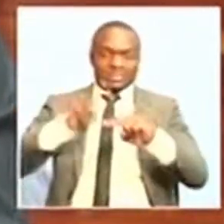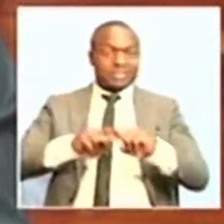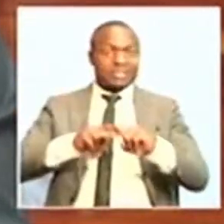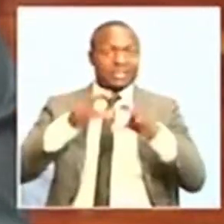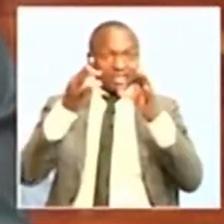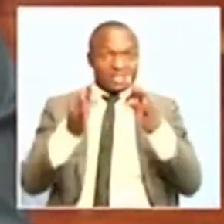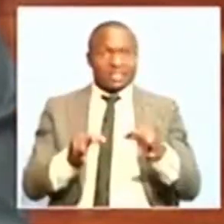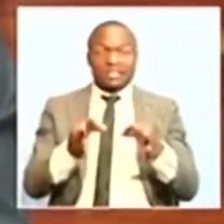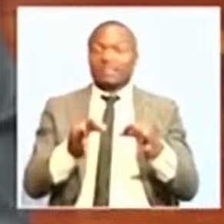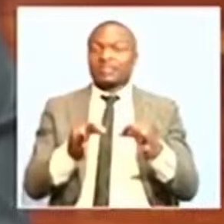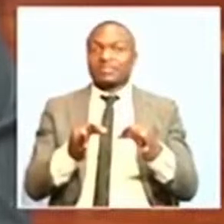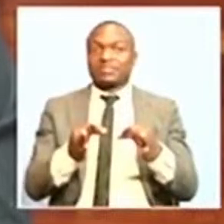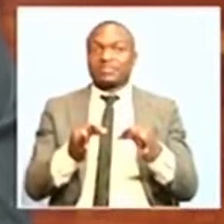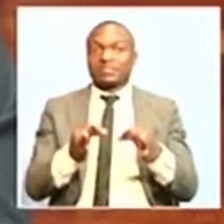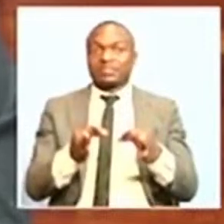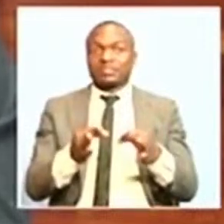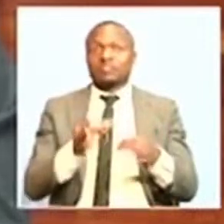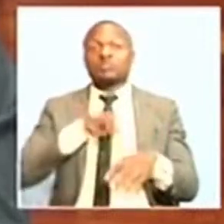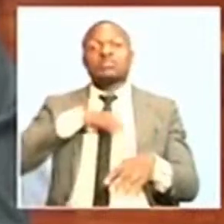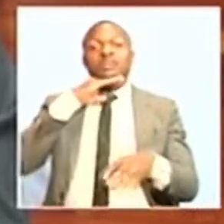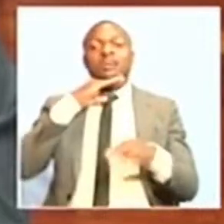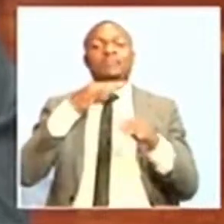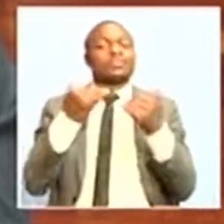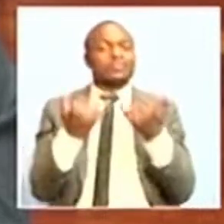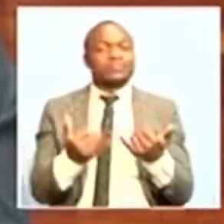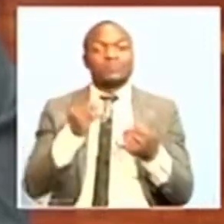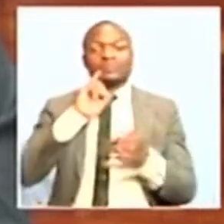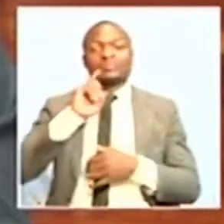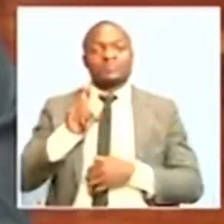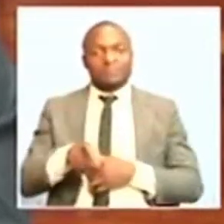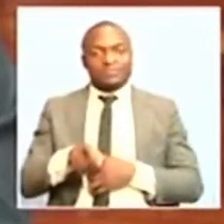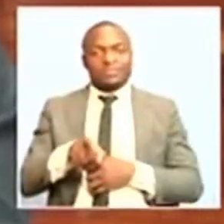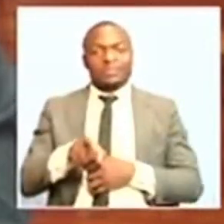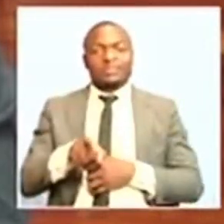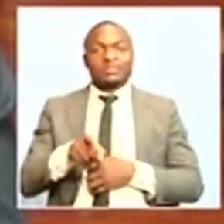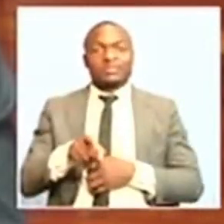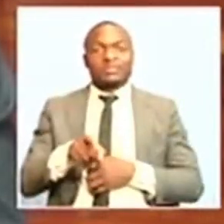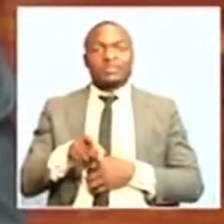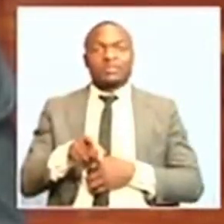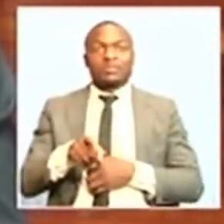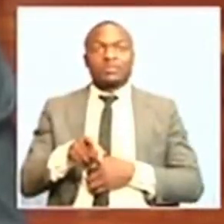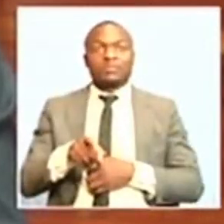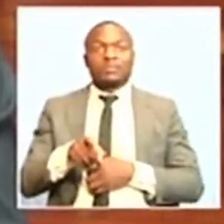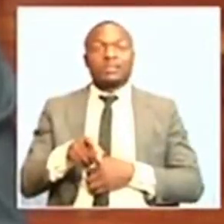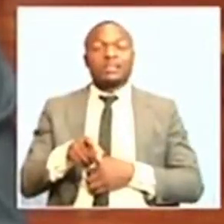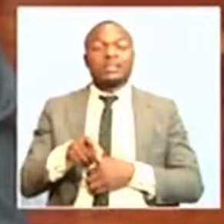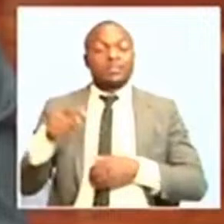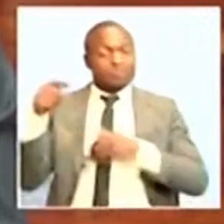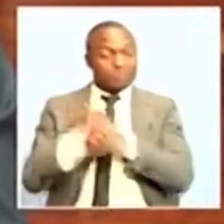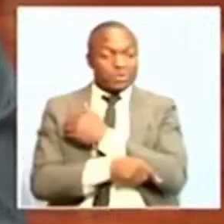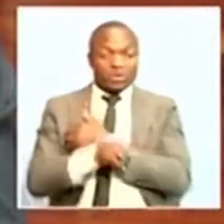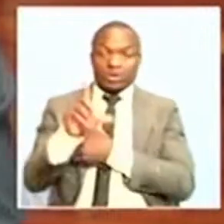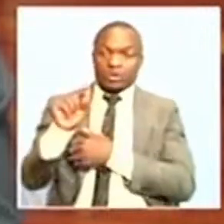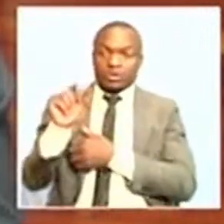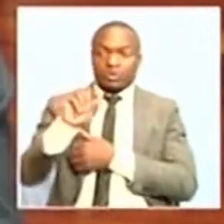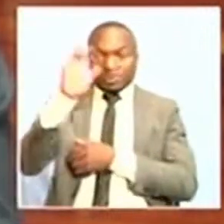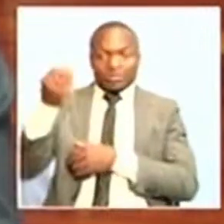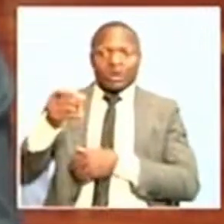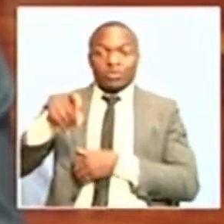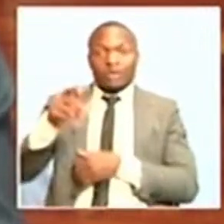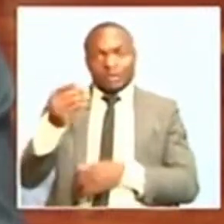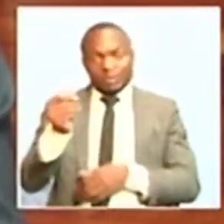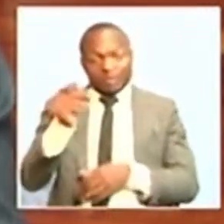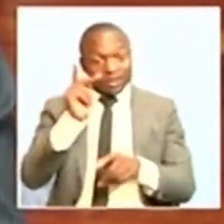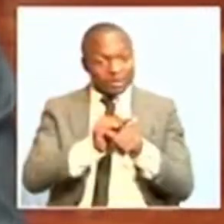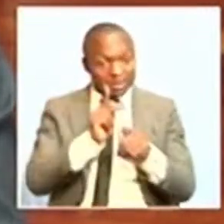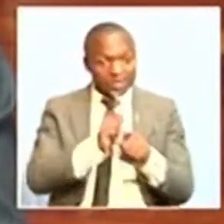if it's not enough for now, that should have gone beyond 20%. Okay. We need money to